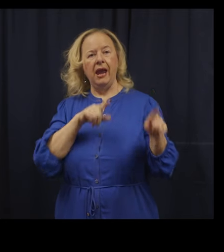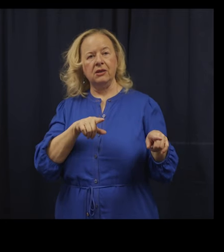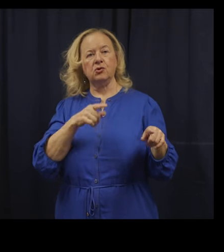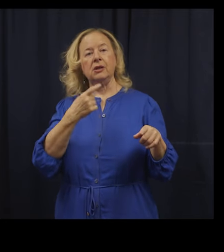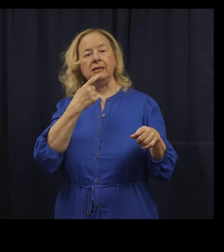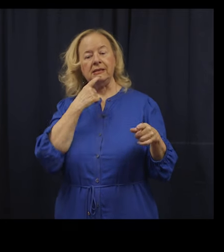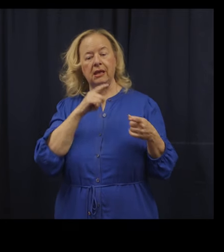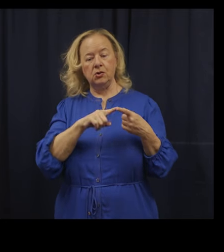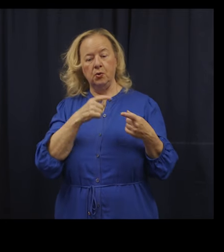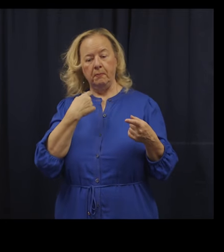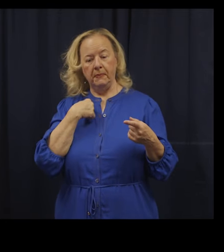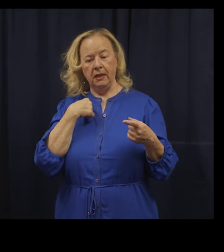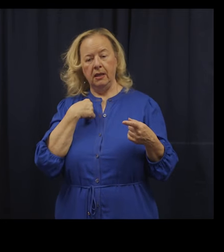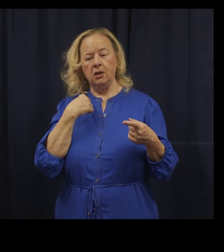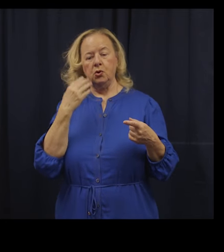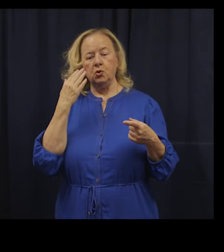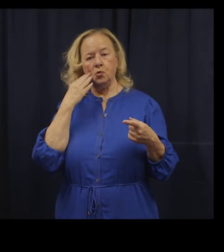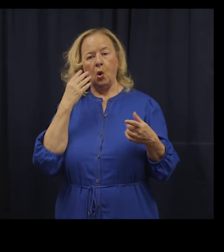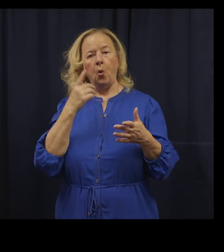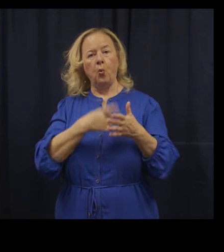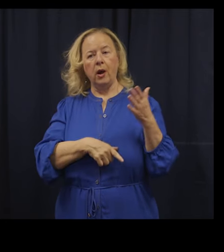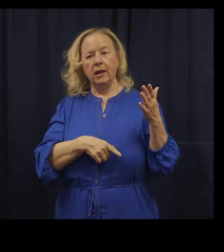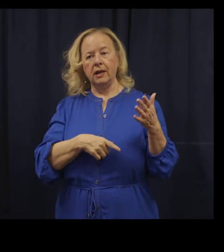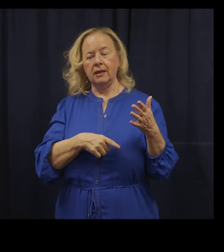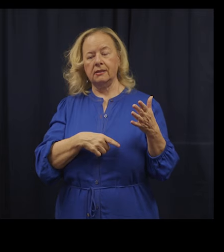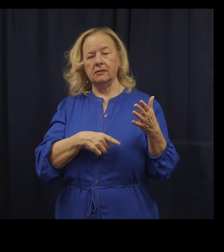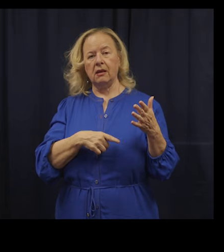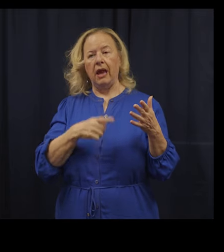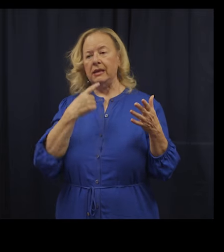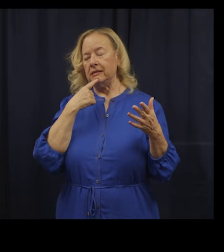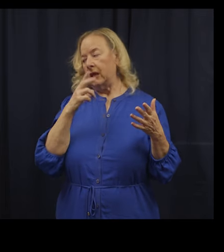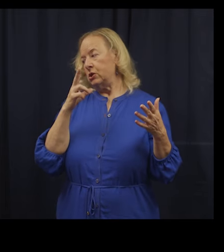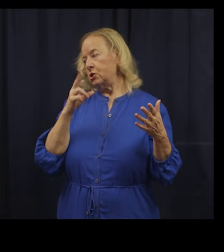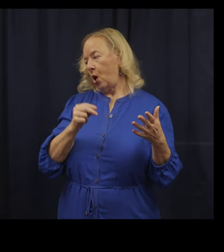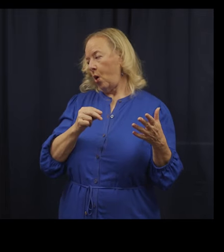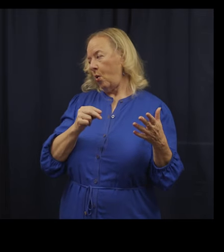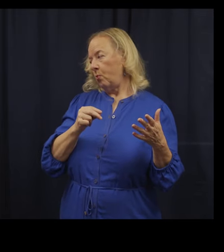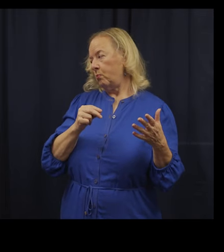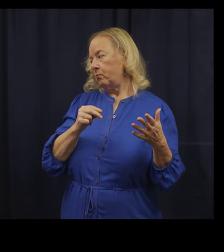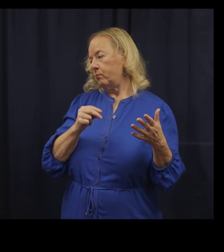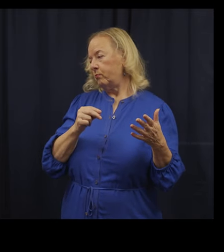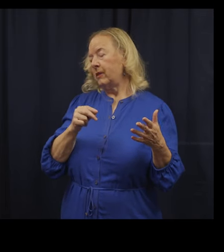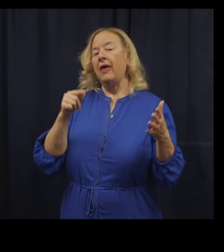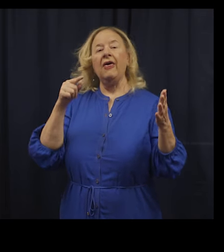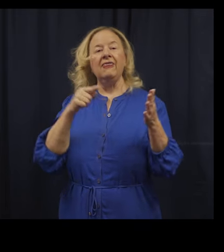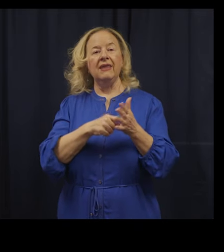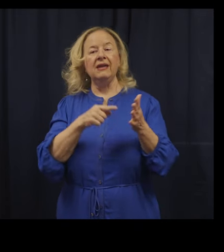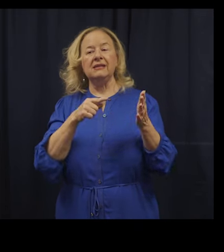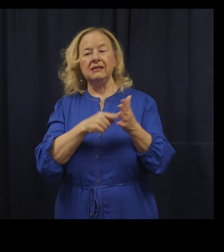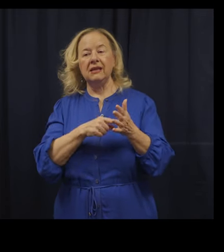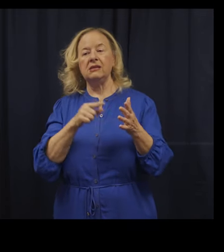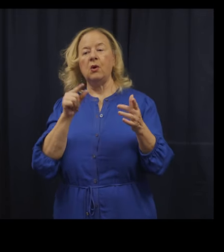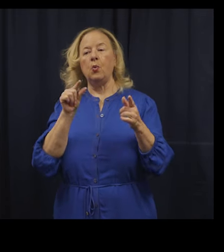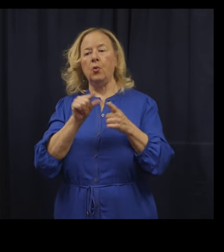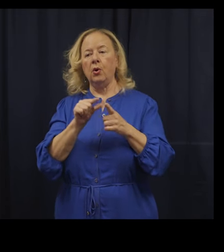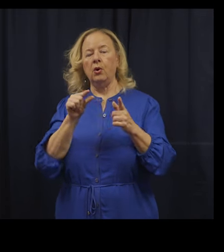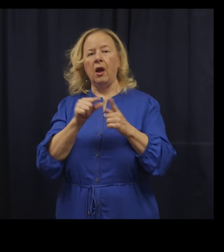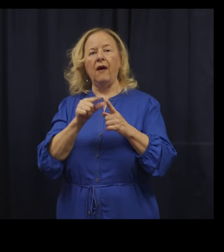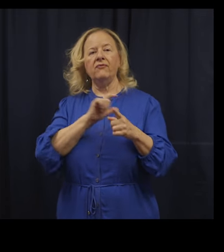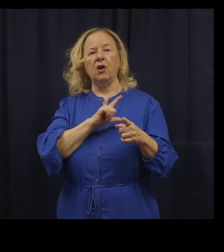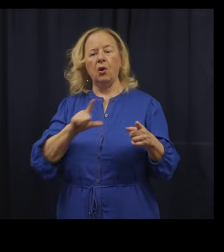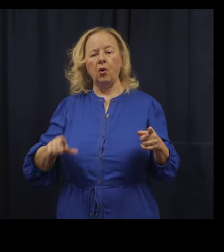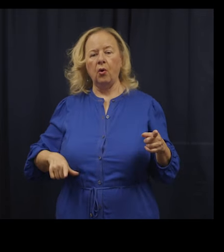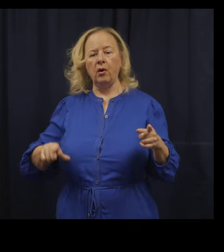do you know what these are? And I said, no. And he said, this is the word of the Lord